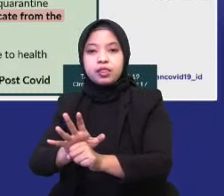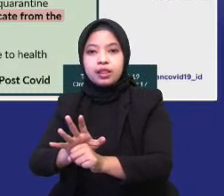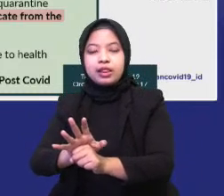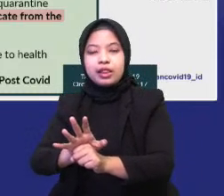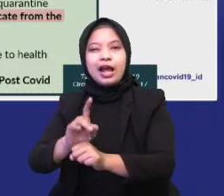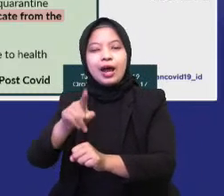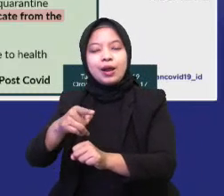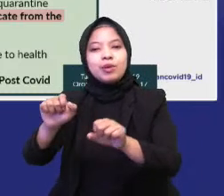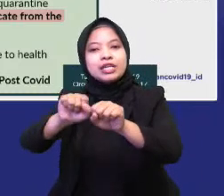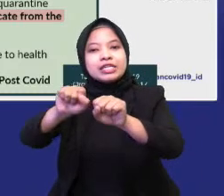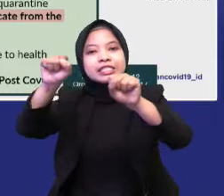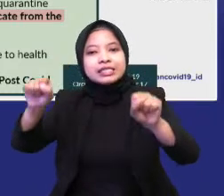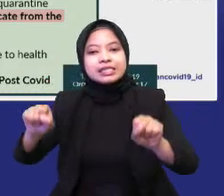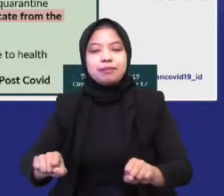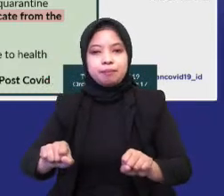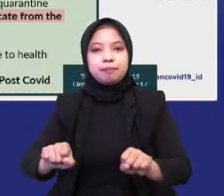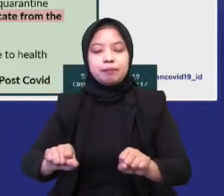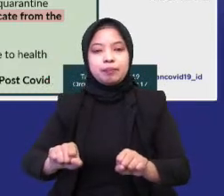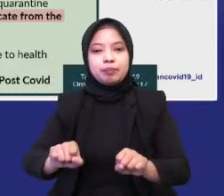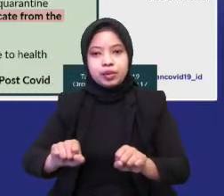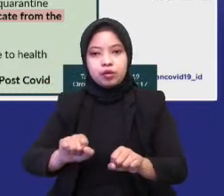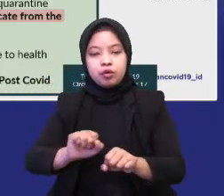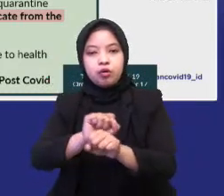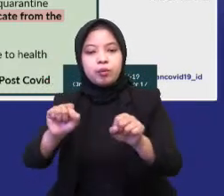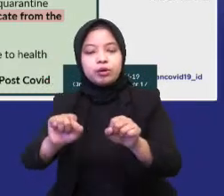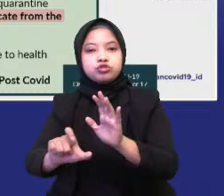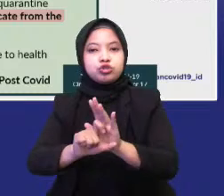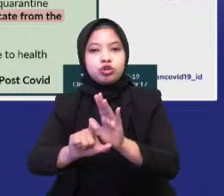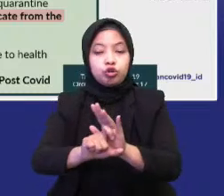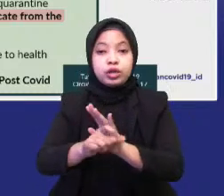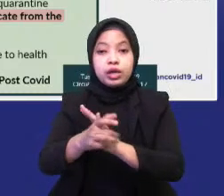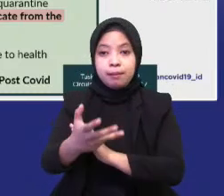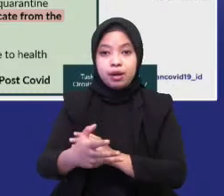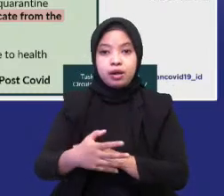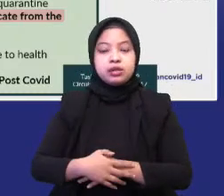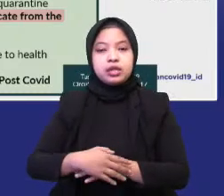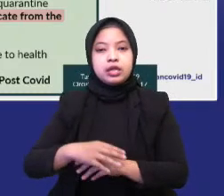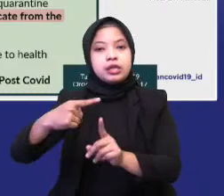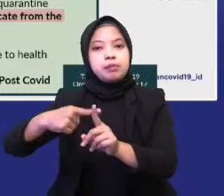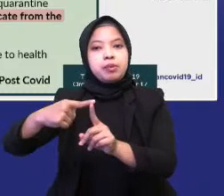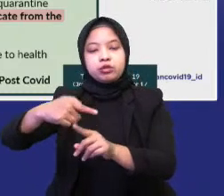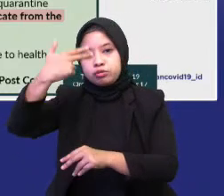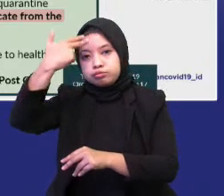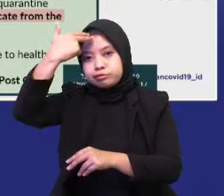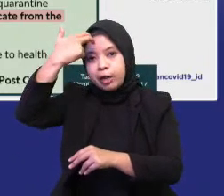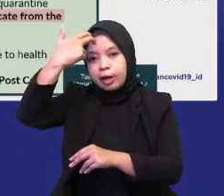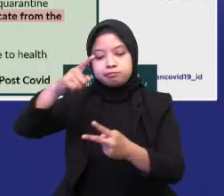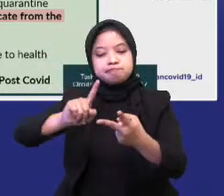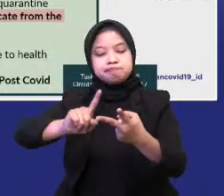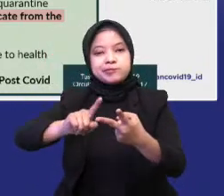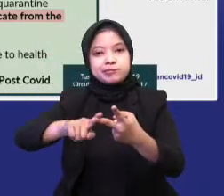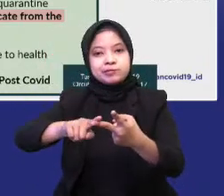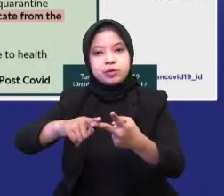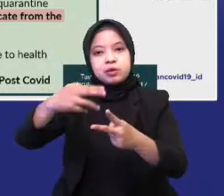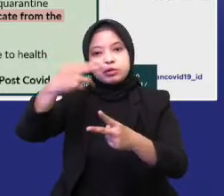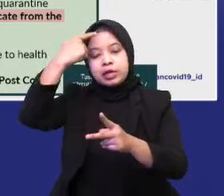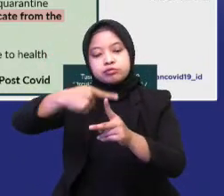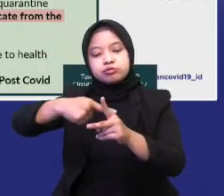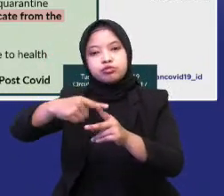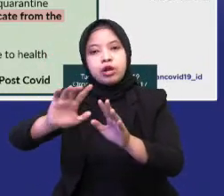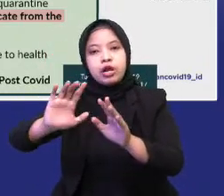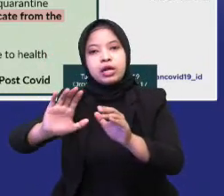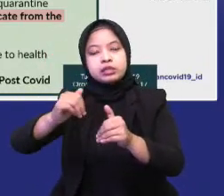showing symptoms similar to COVID-19, for example, those with body temperature above the normal threshold